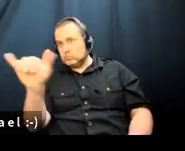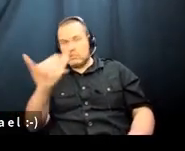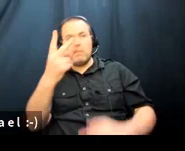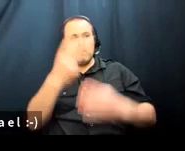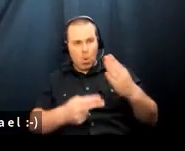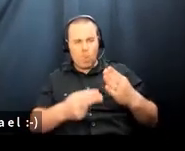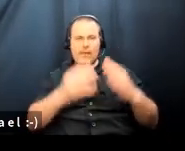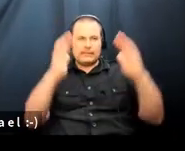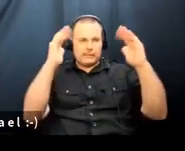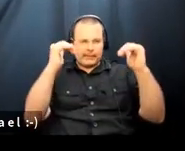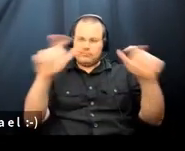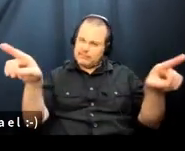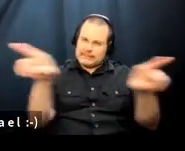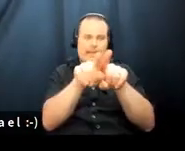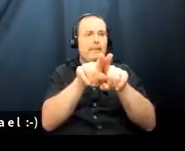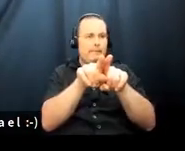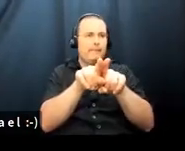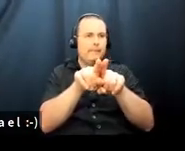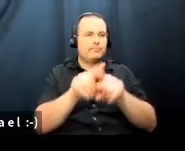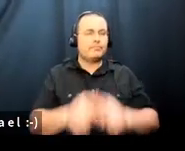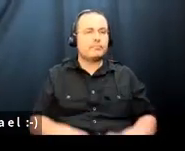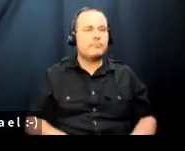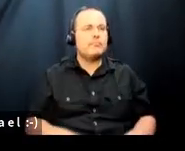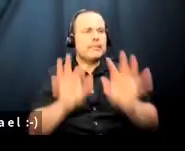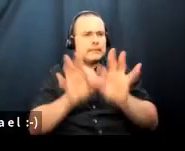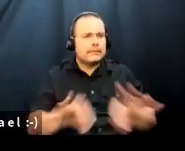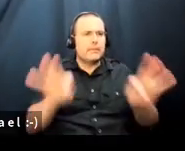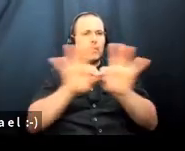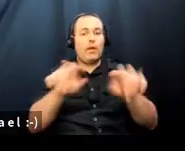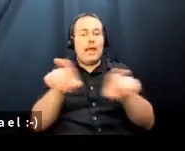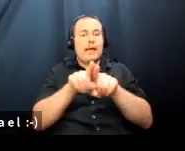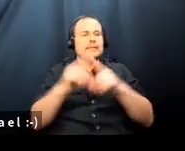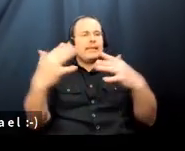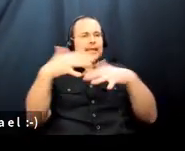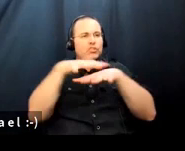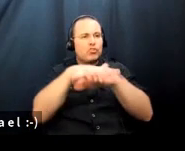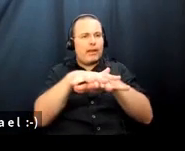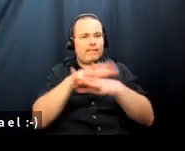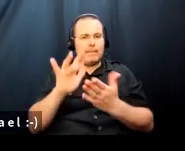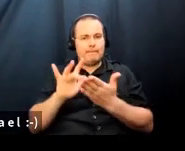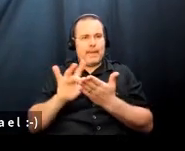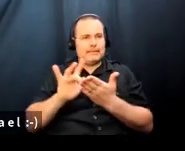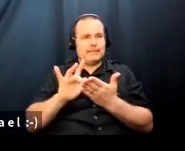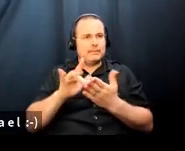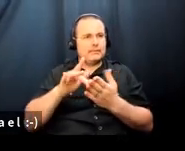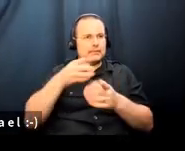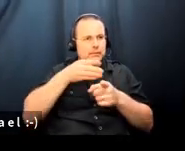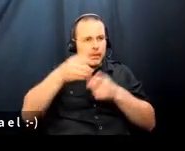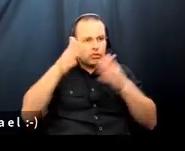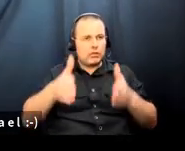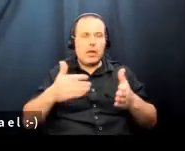Really important, as an integrative medicine specialist, I'm very concerned about watching